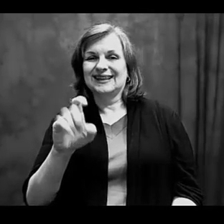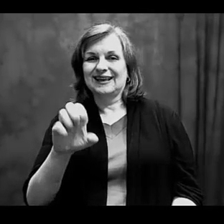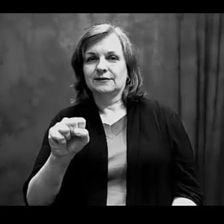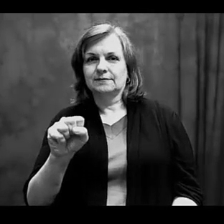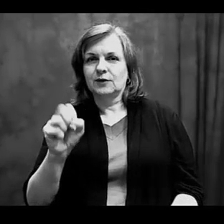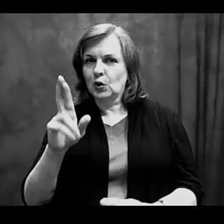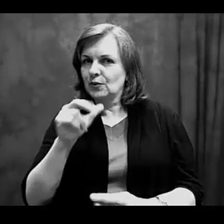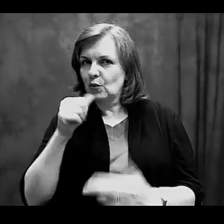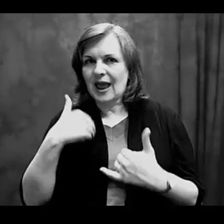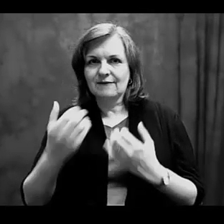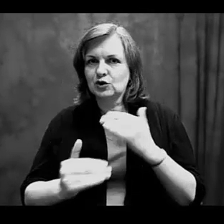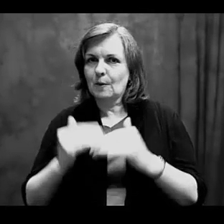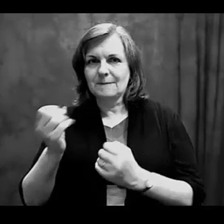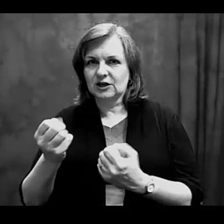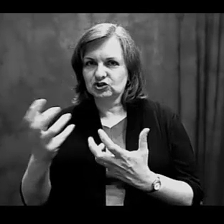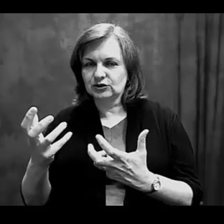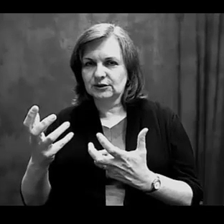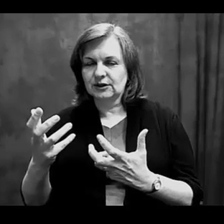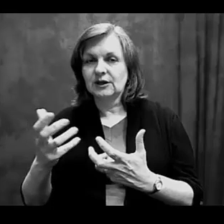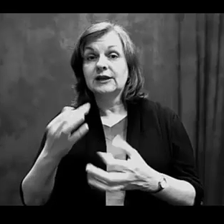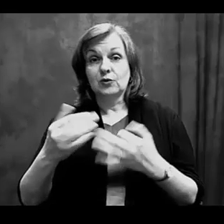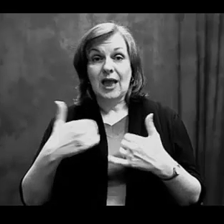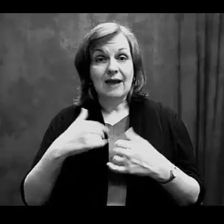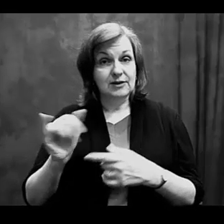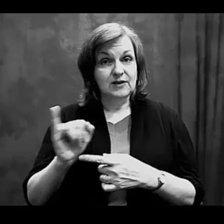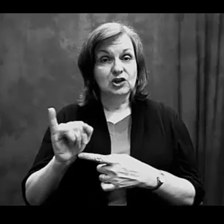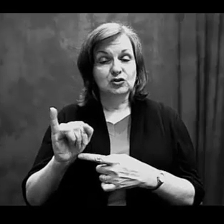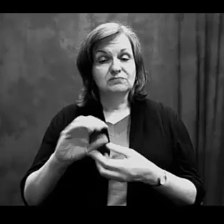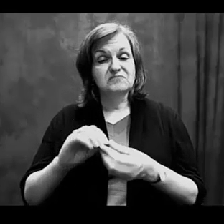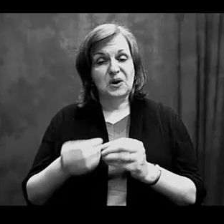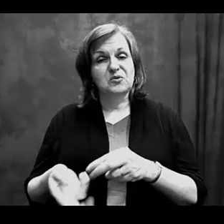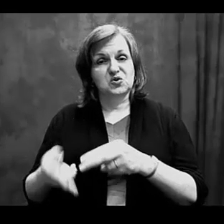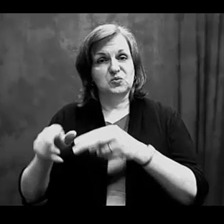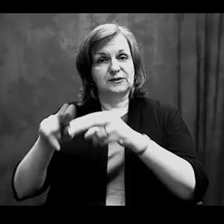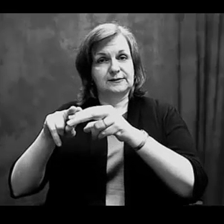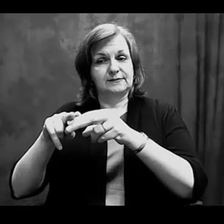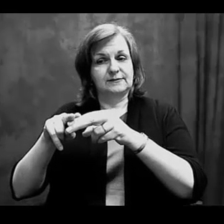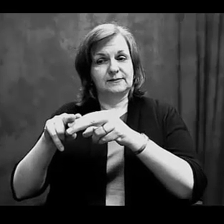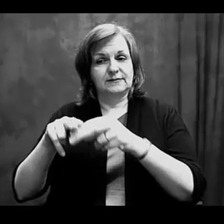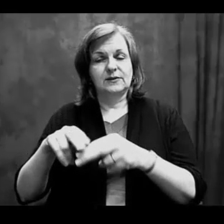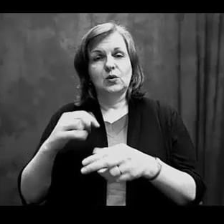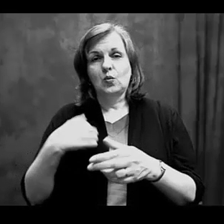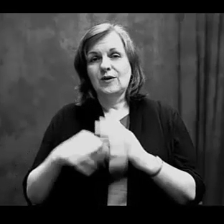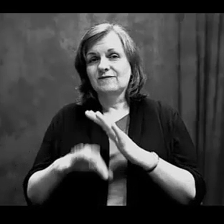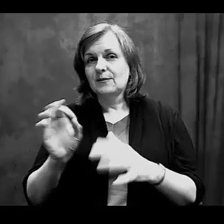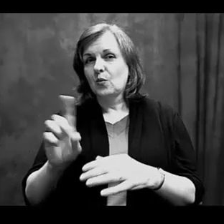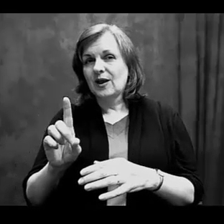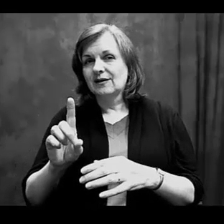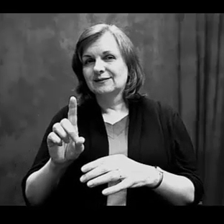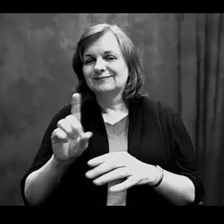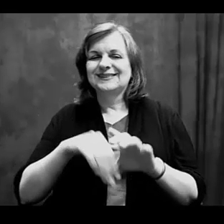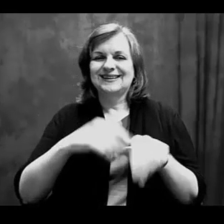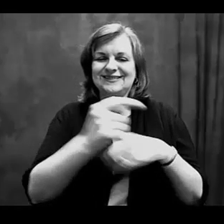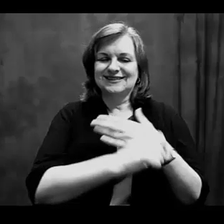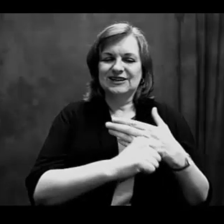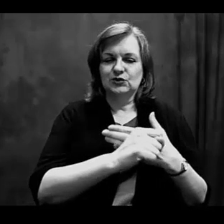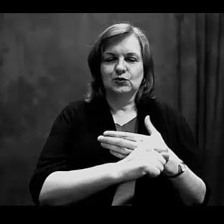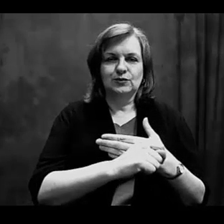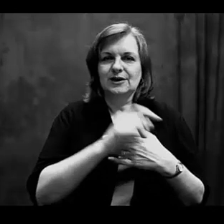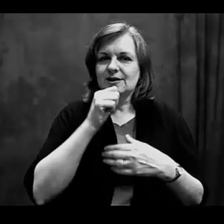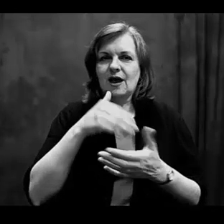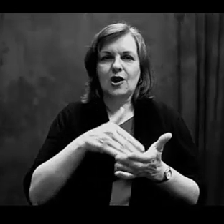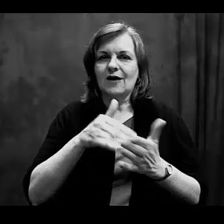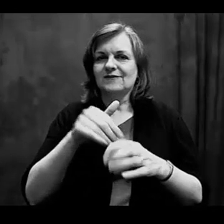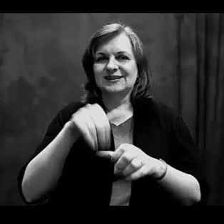cells, or leukocytes, not as numerous, we hope not. We only see more of them if you have some sort of infection. And